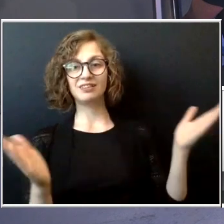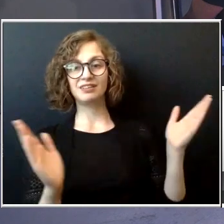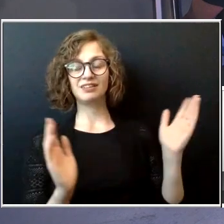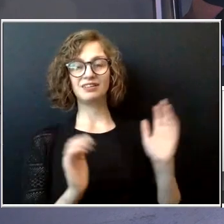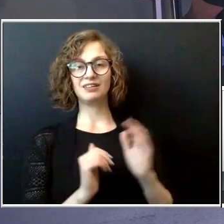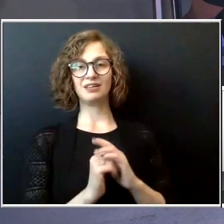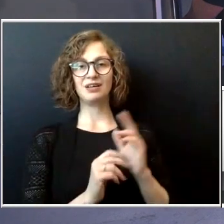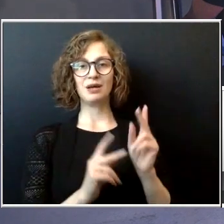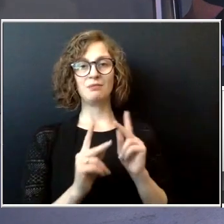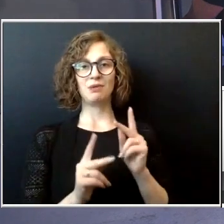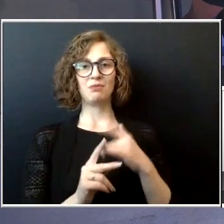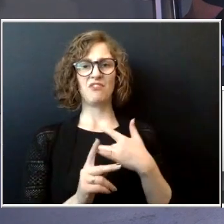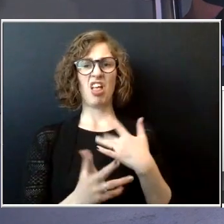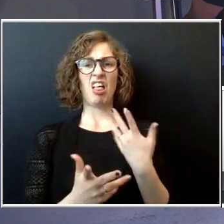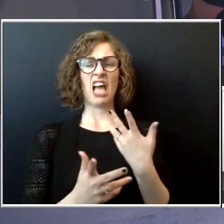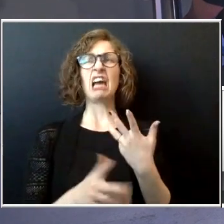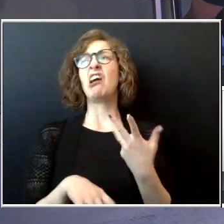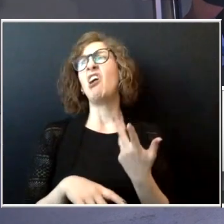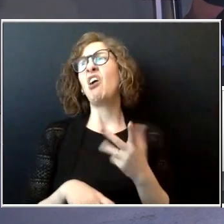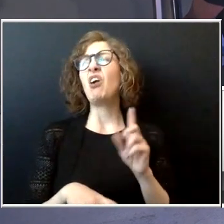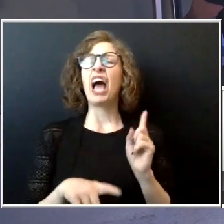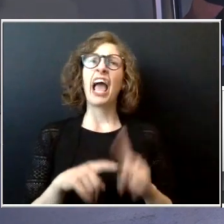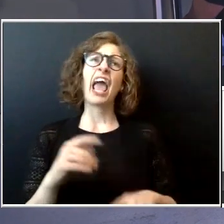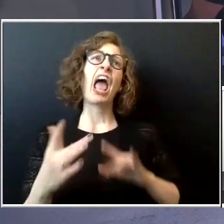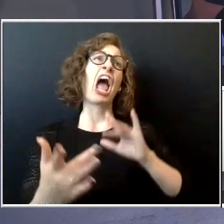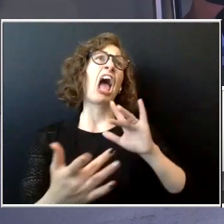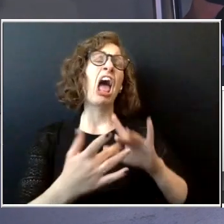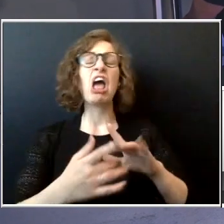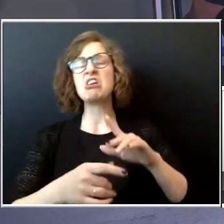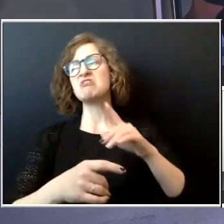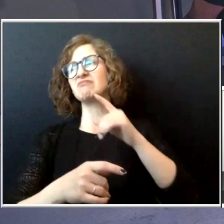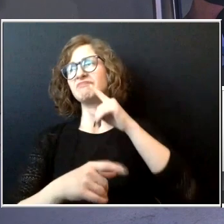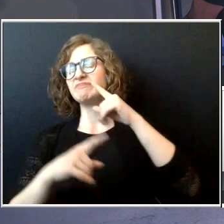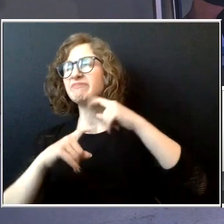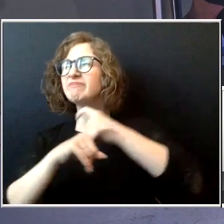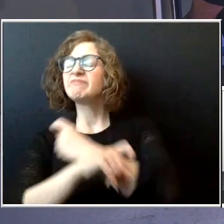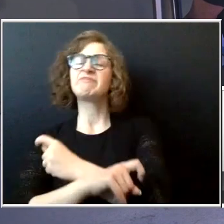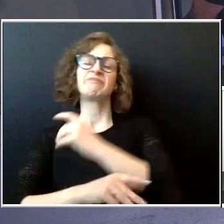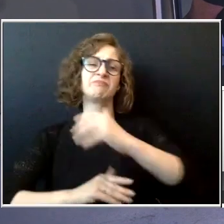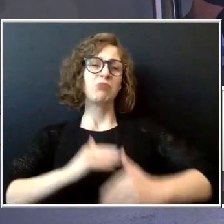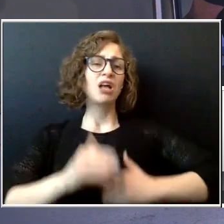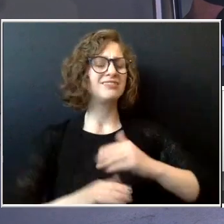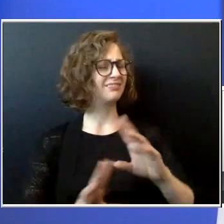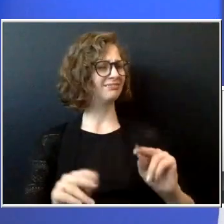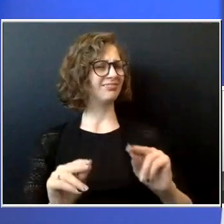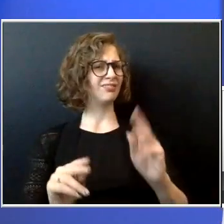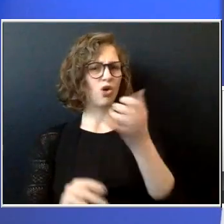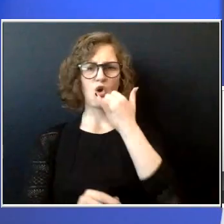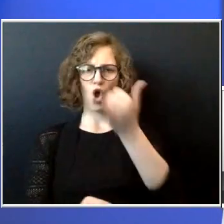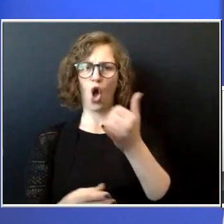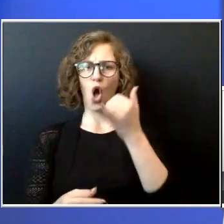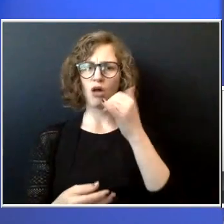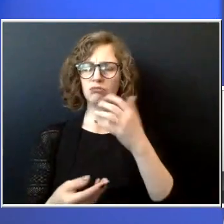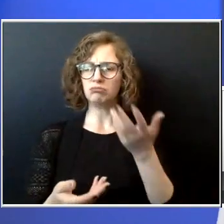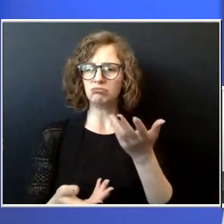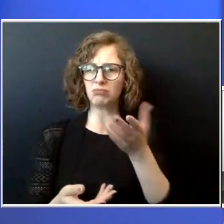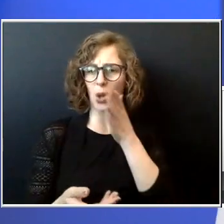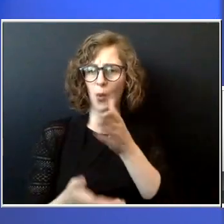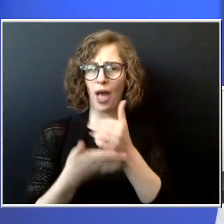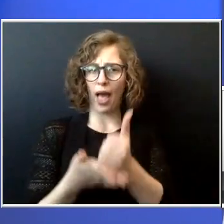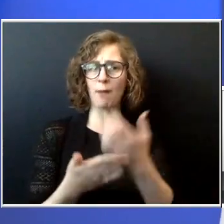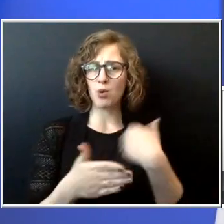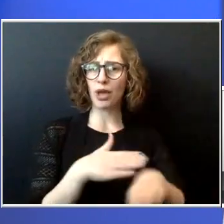time to get through to you or that it was going to be a big, long process, that there's a number you could call and we're going to help you get in. Yes, absolutely. And, just so you know,